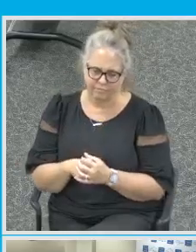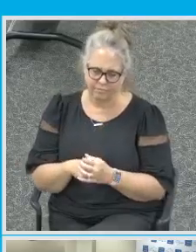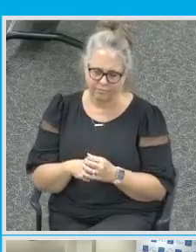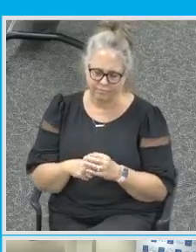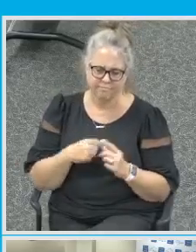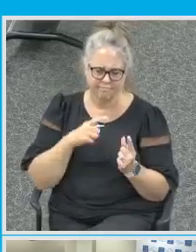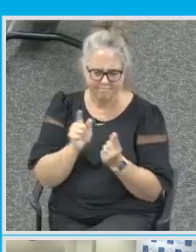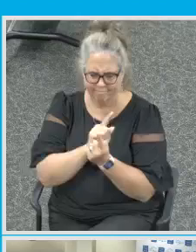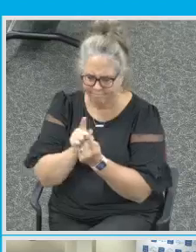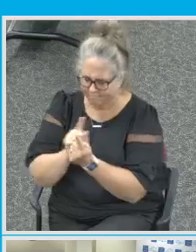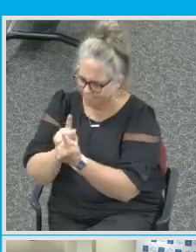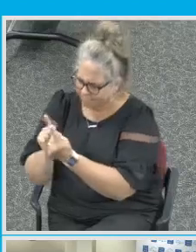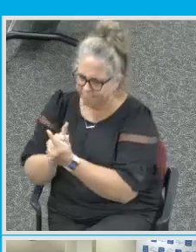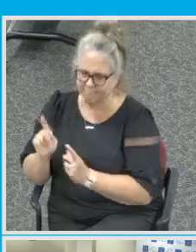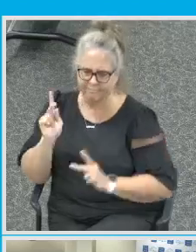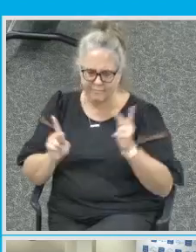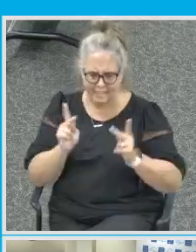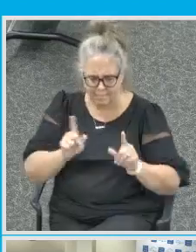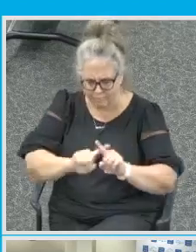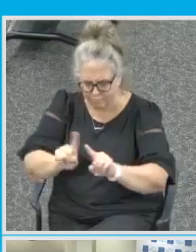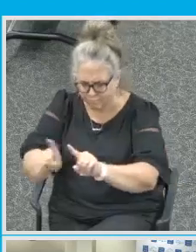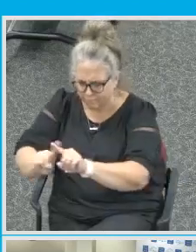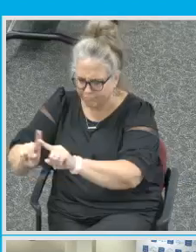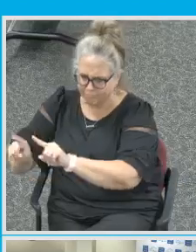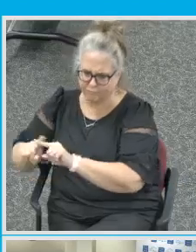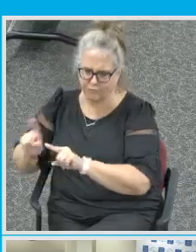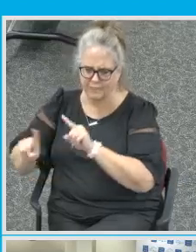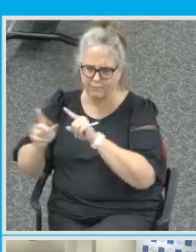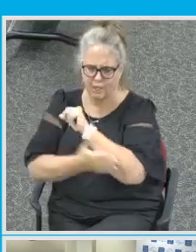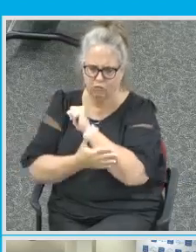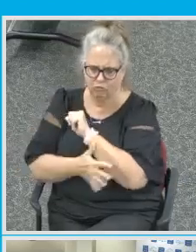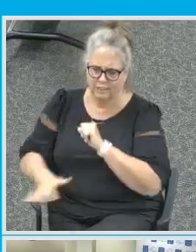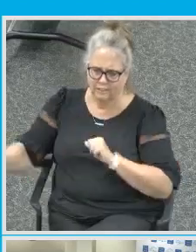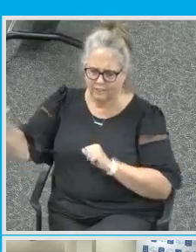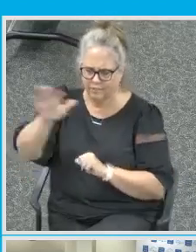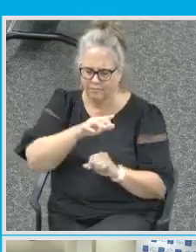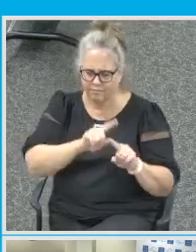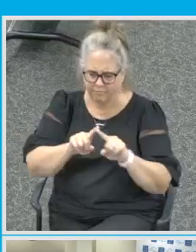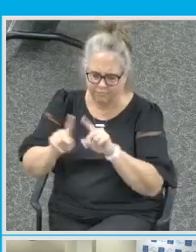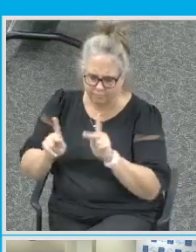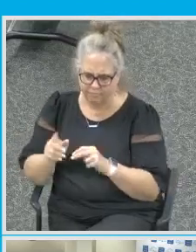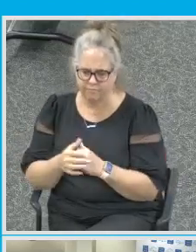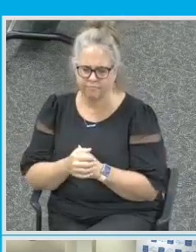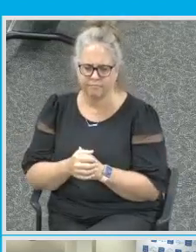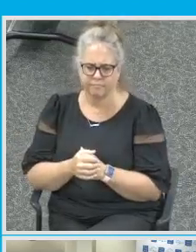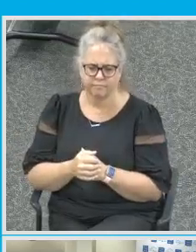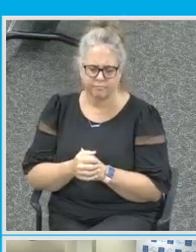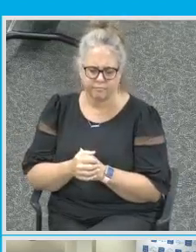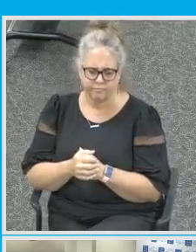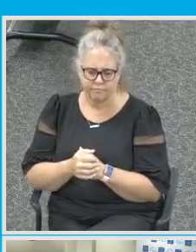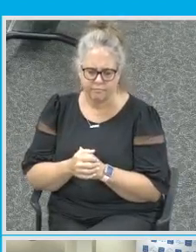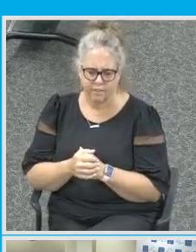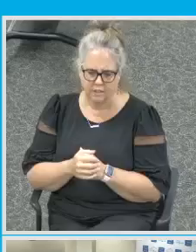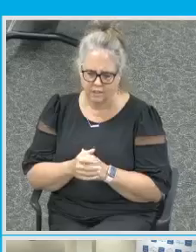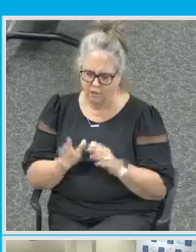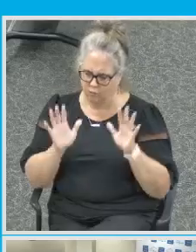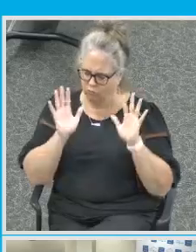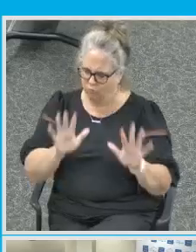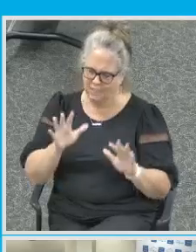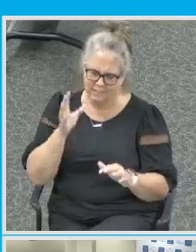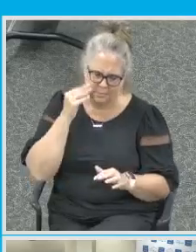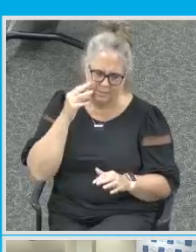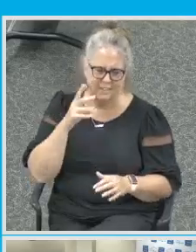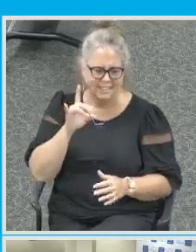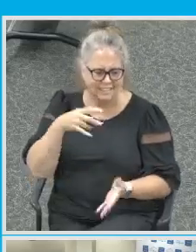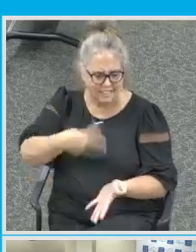dancing goats was a good experience. There was the conference was, of course, wonderful. There were two